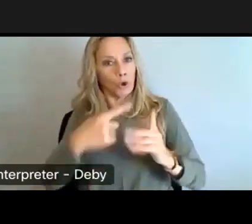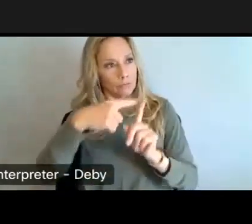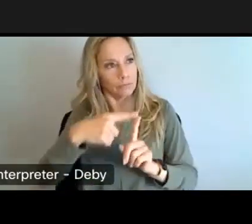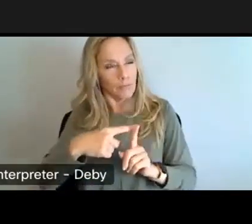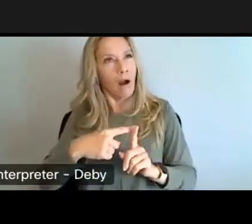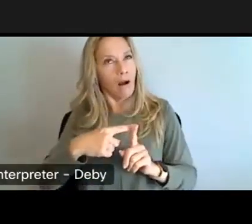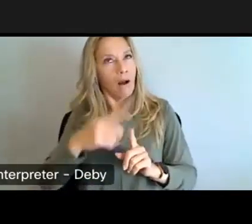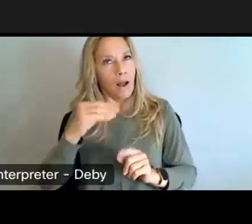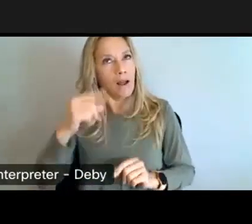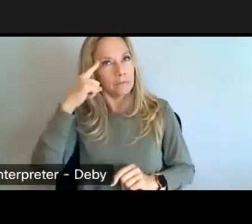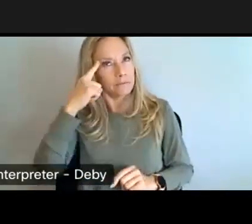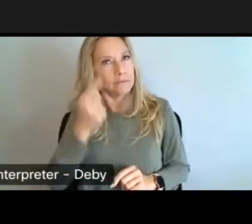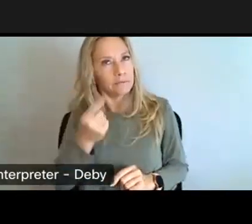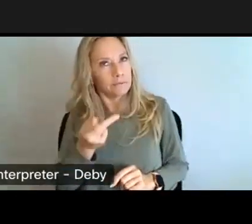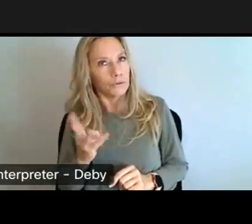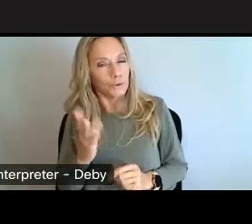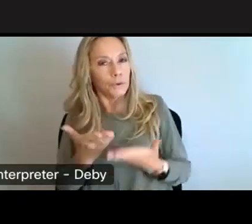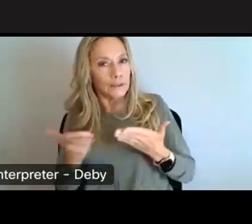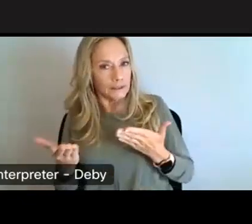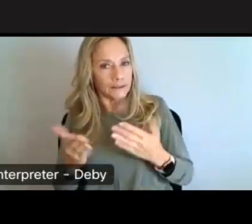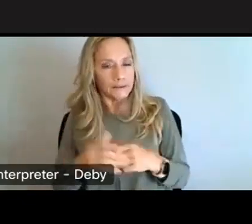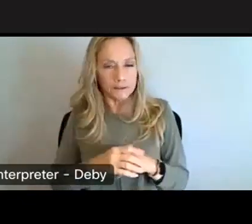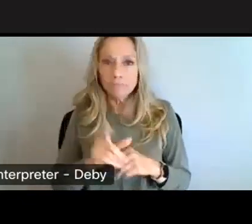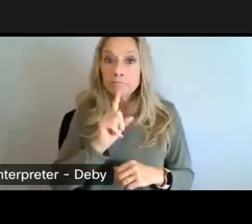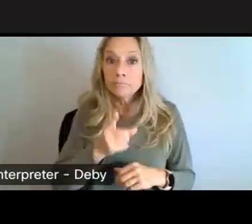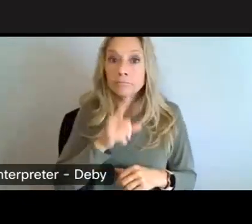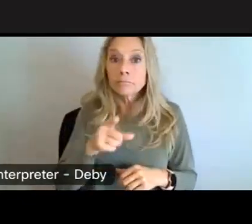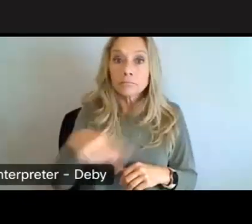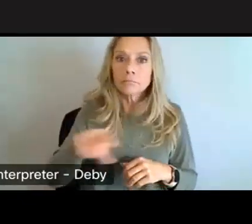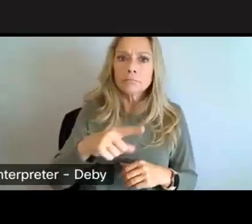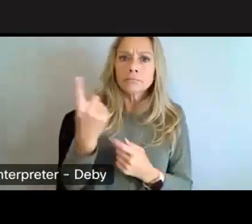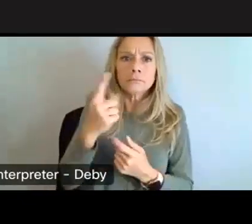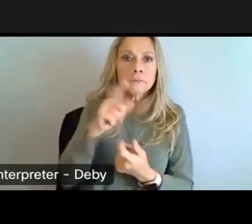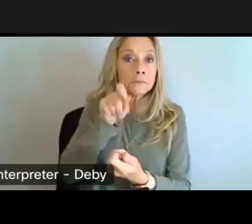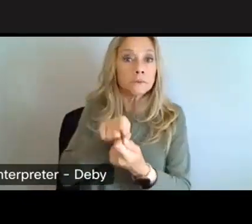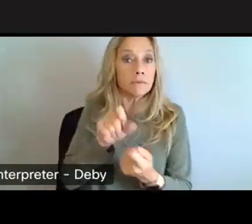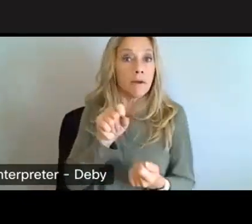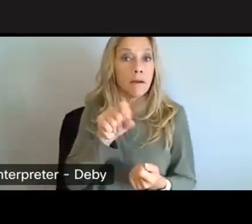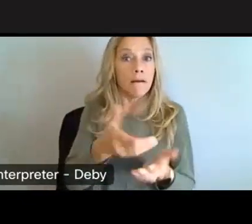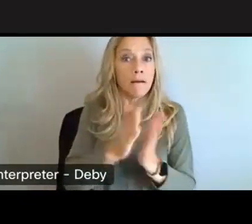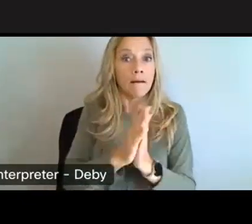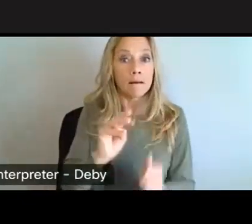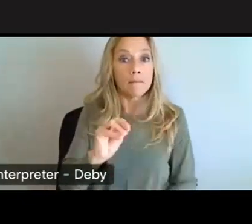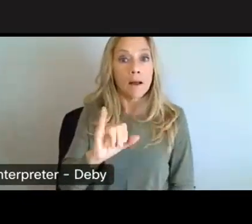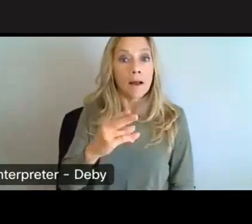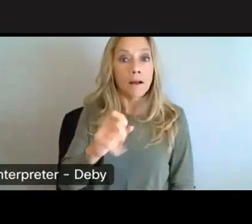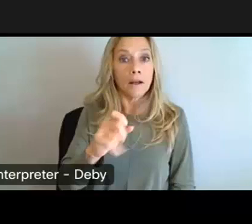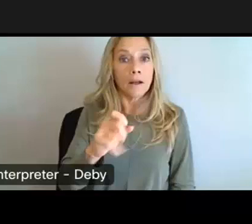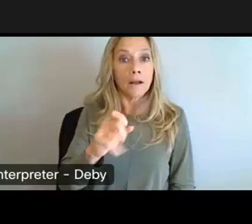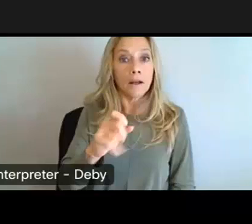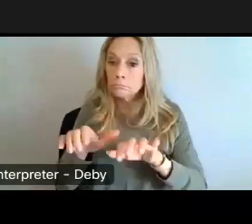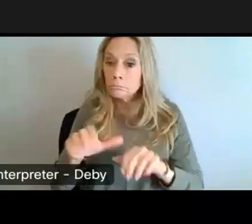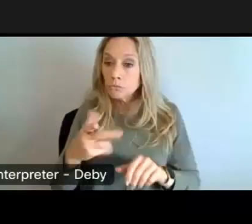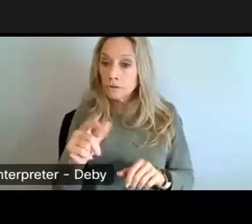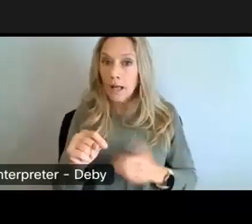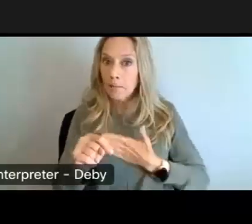mind too. So definitely, if you have specific questions for Michael, please put them in the chat. You can put them in now so